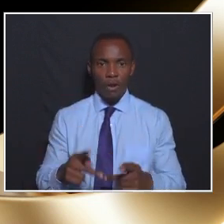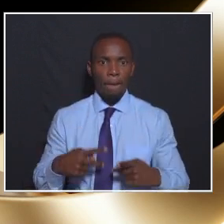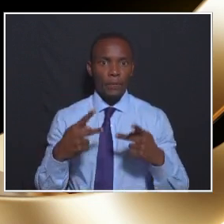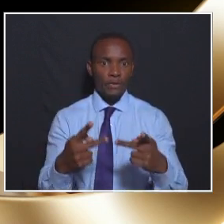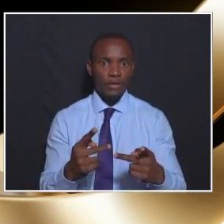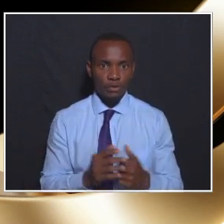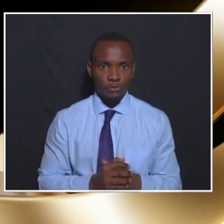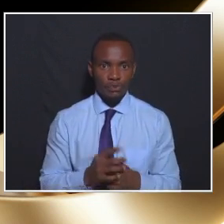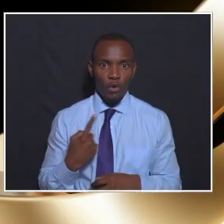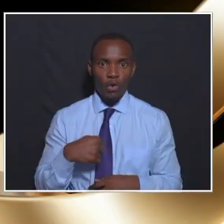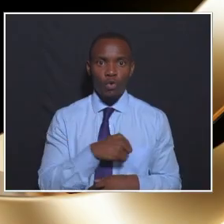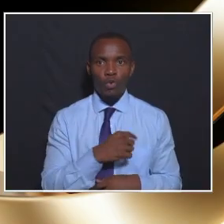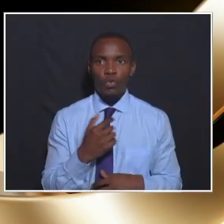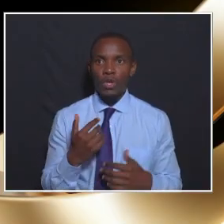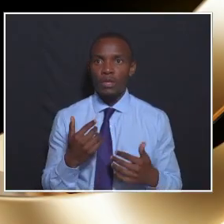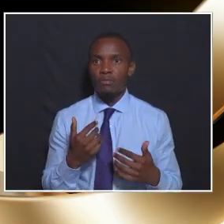We have